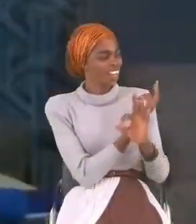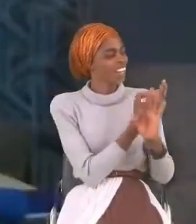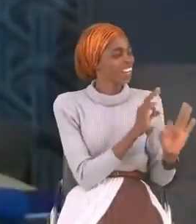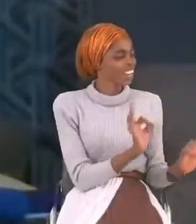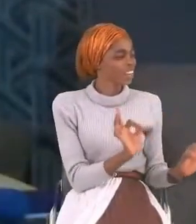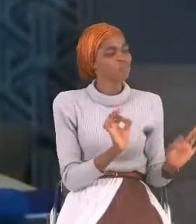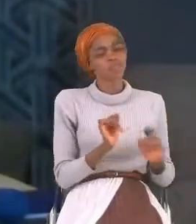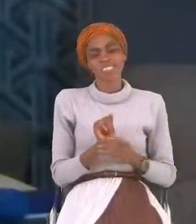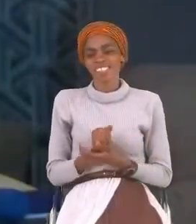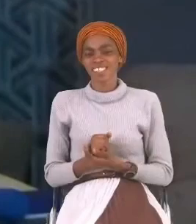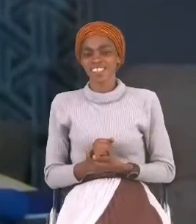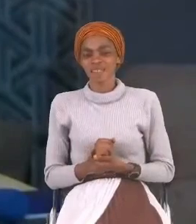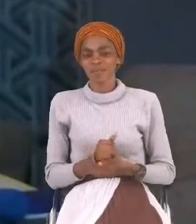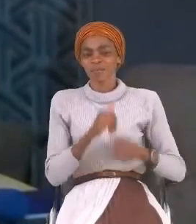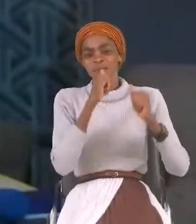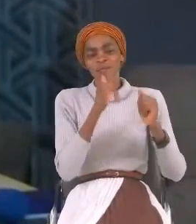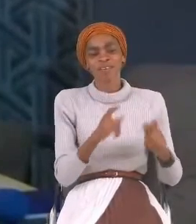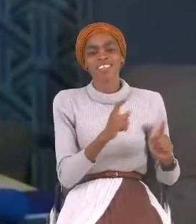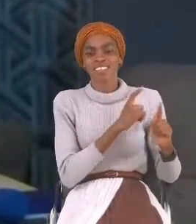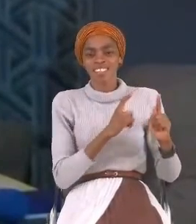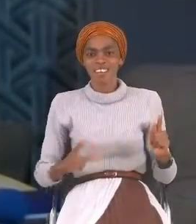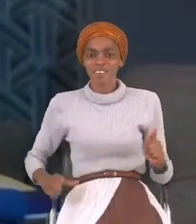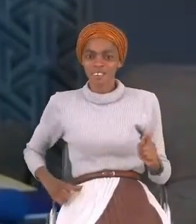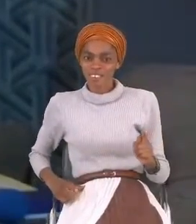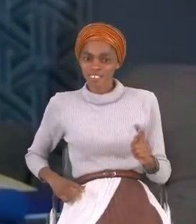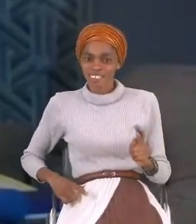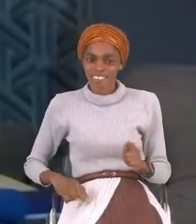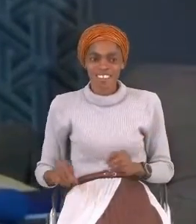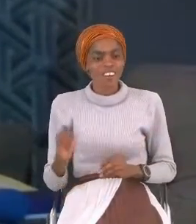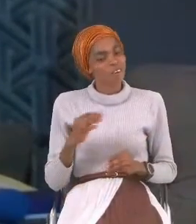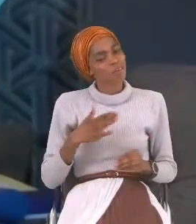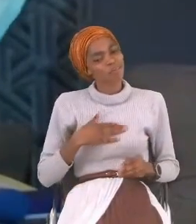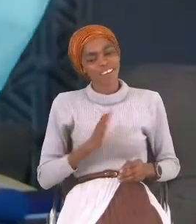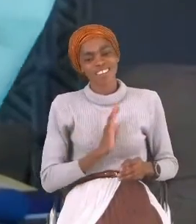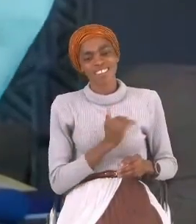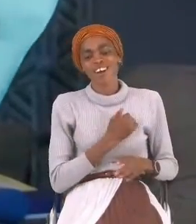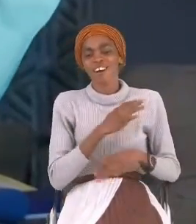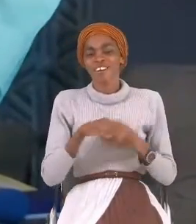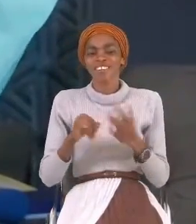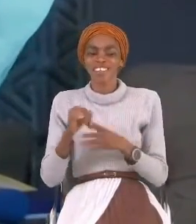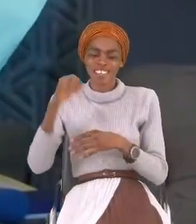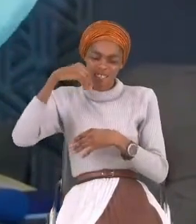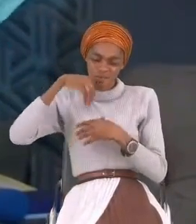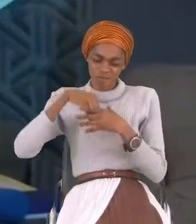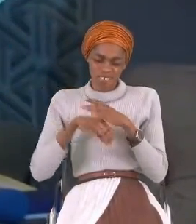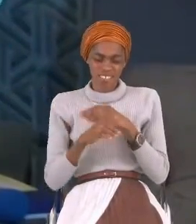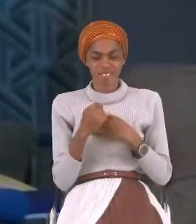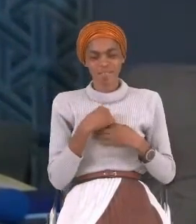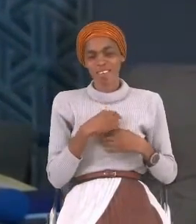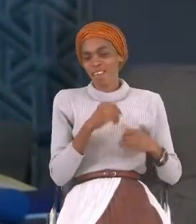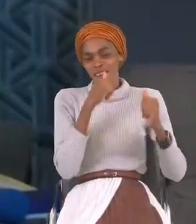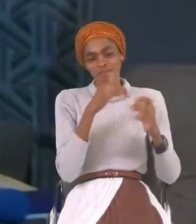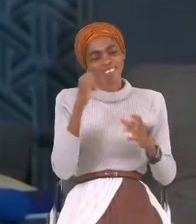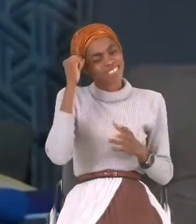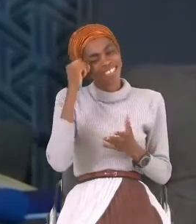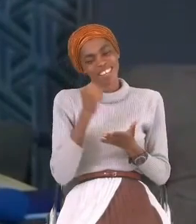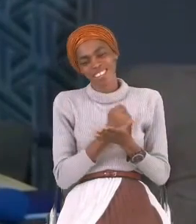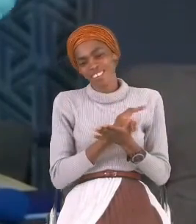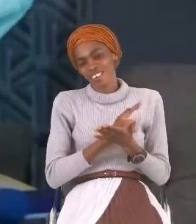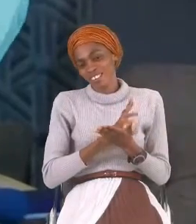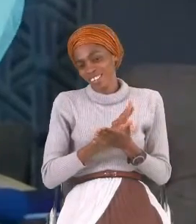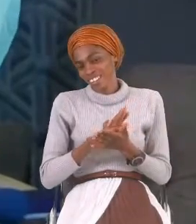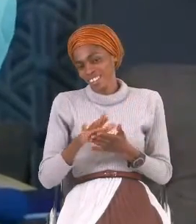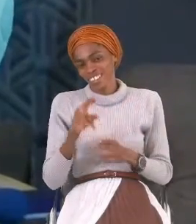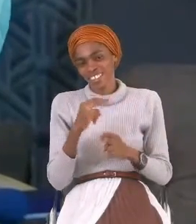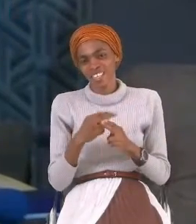Bless the Lord, O my soul. All that is within me, bless his holy name. Bless the Lord, O my soul,